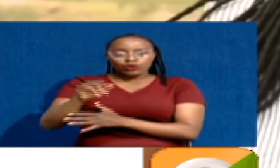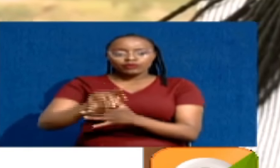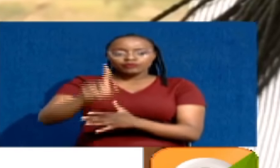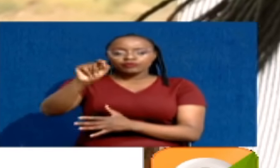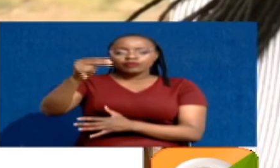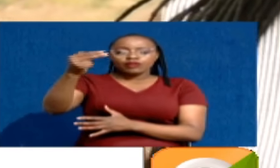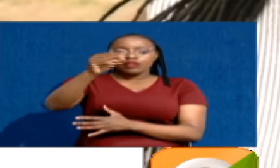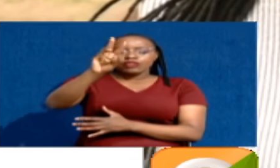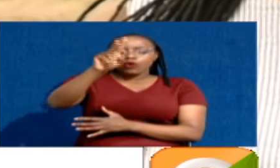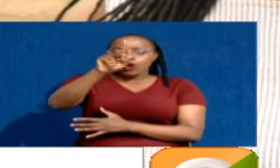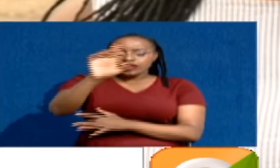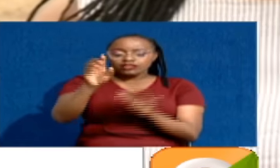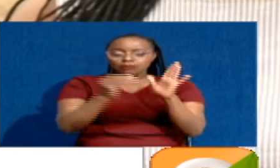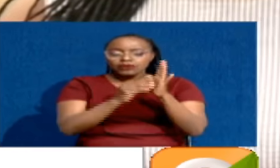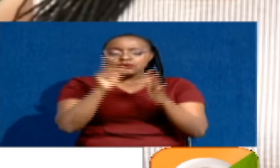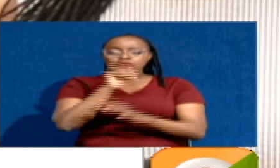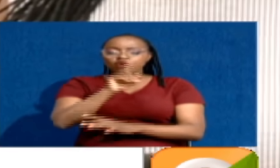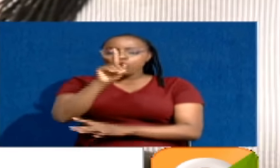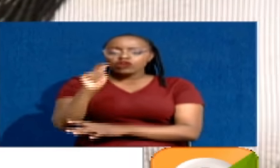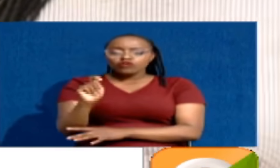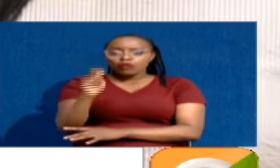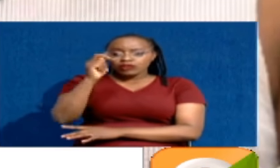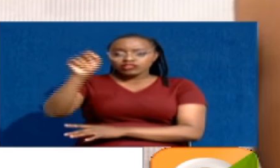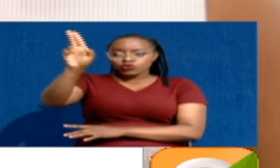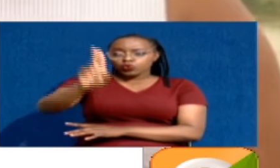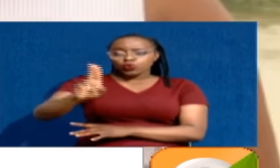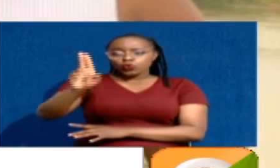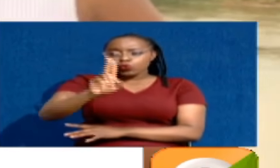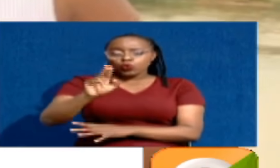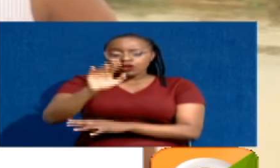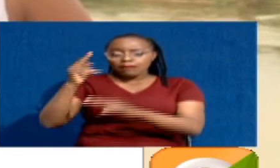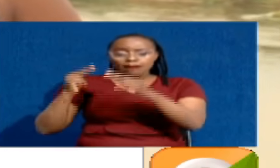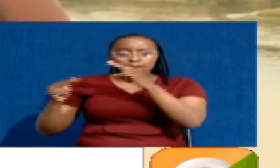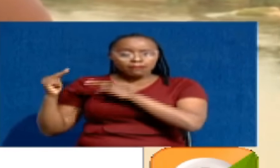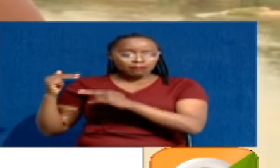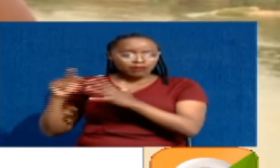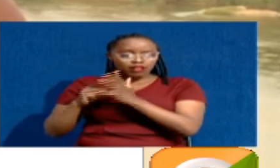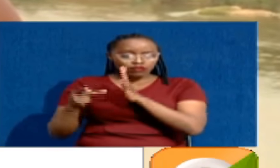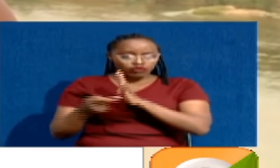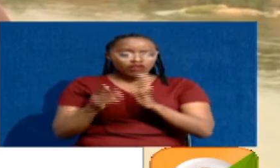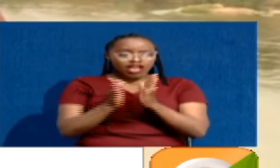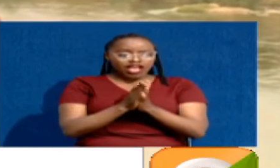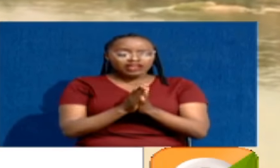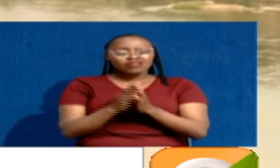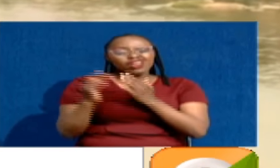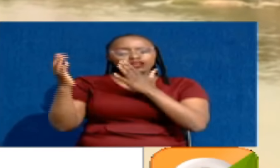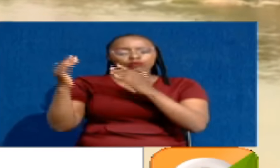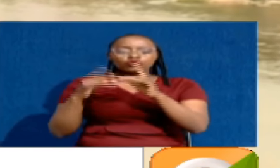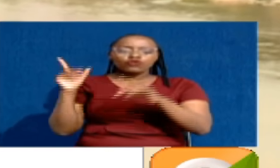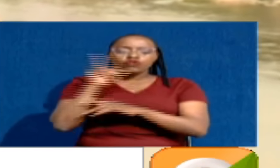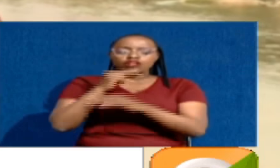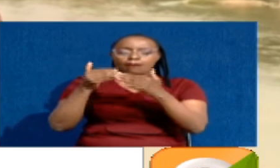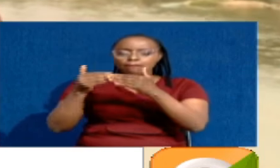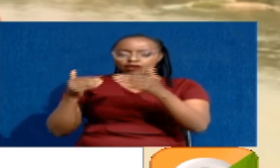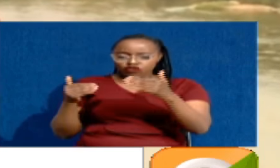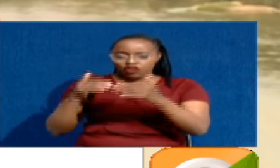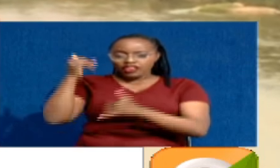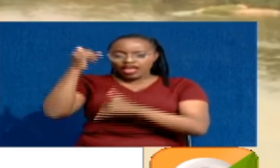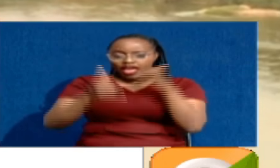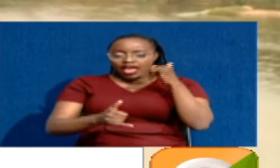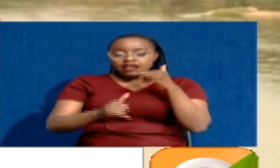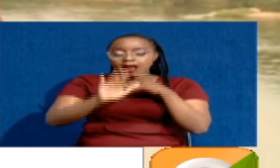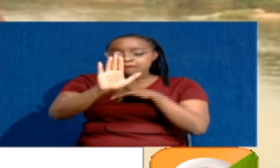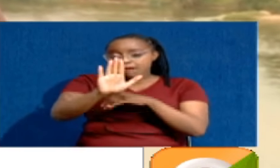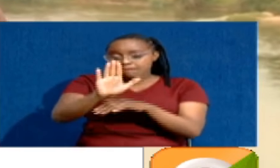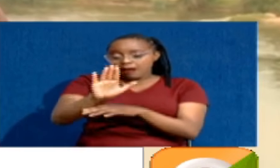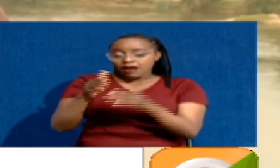Thwake Dam having been listed as one of President Uhuru Kenyatta's legacy projects and set to be completed just months to the expiry of his